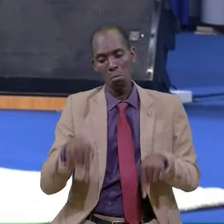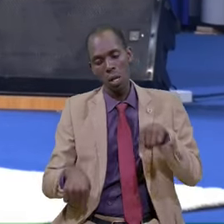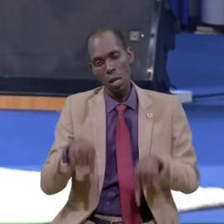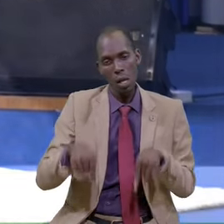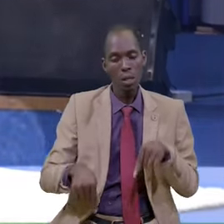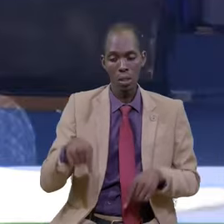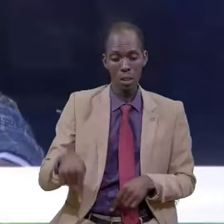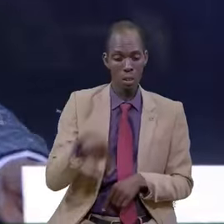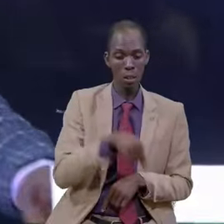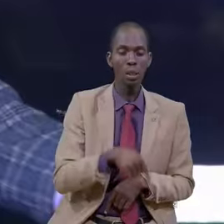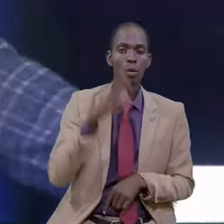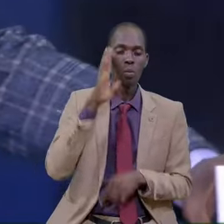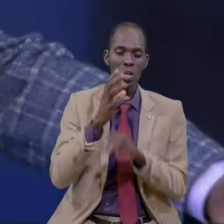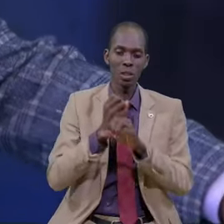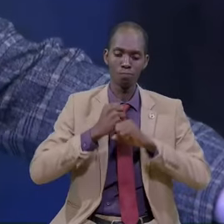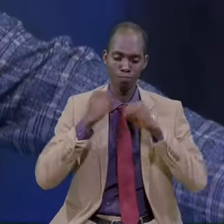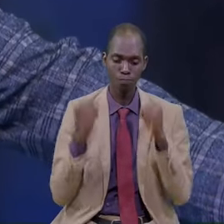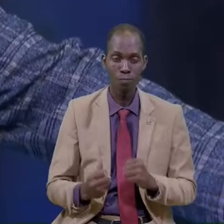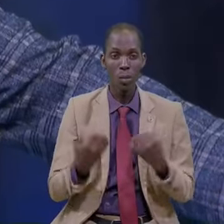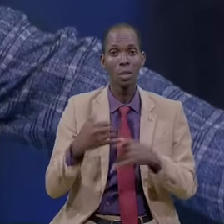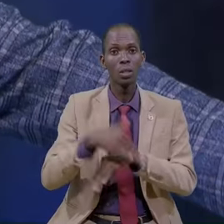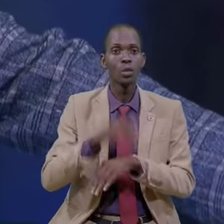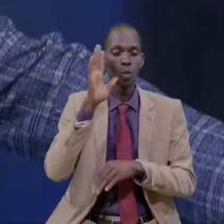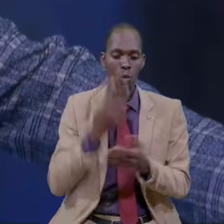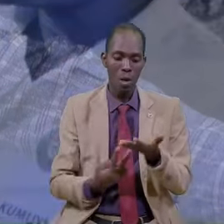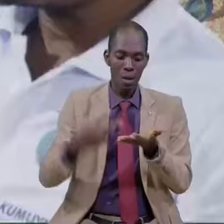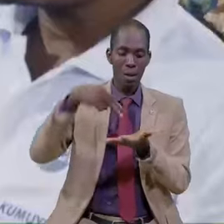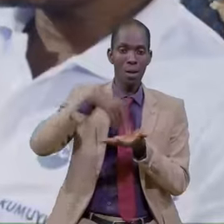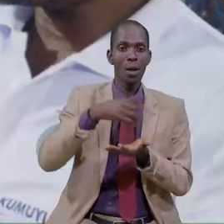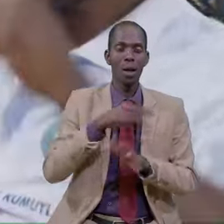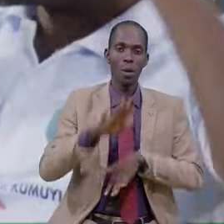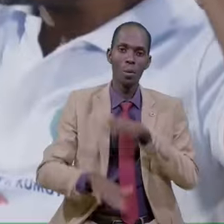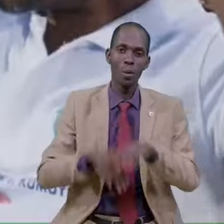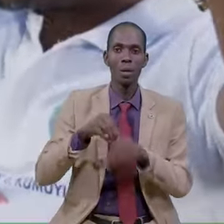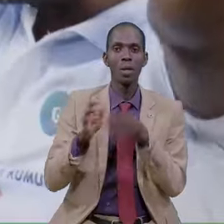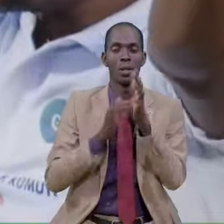will rece you will rise and